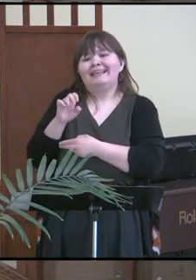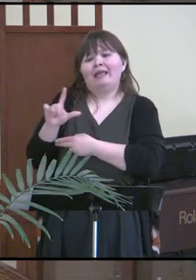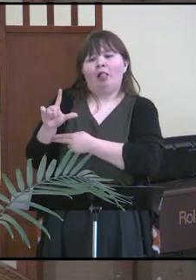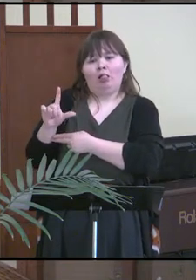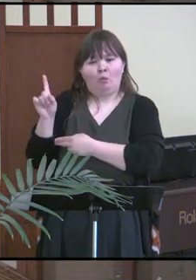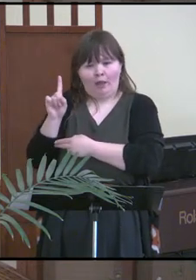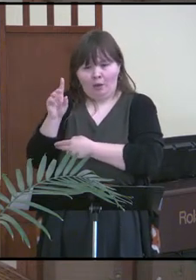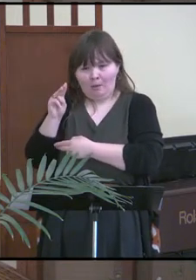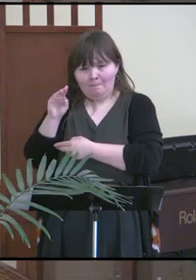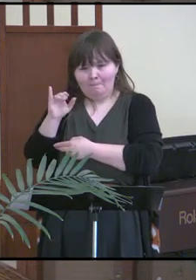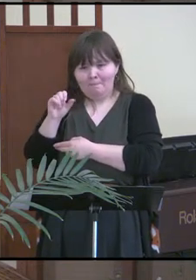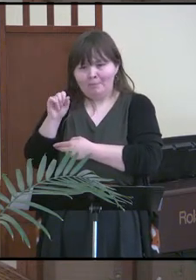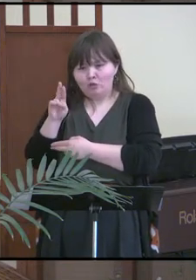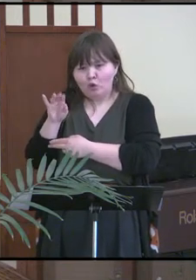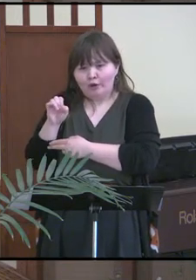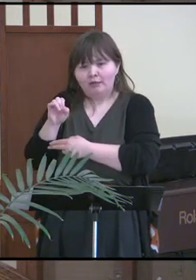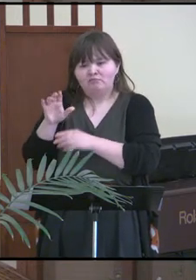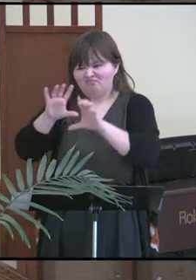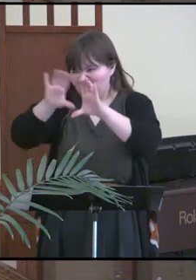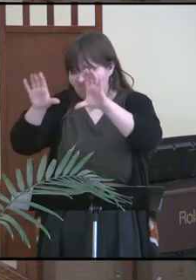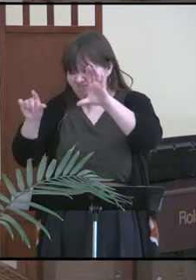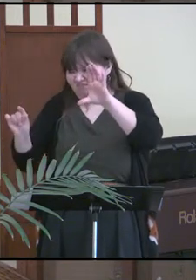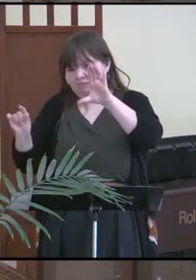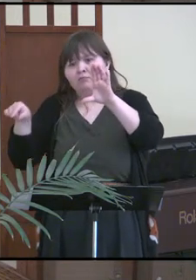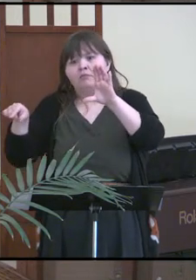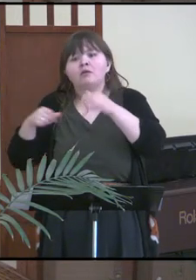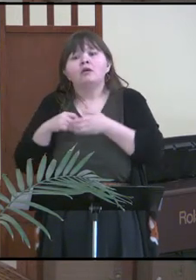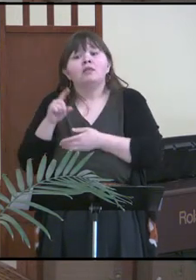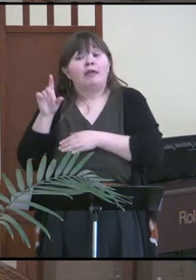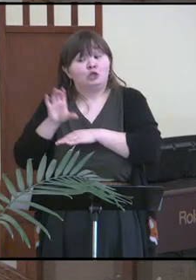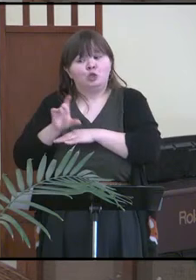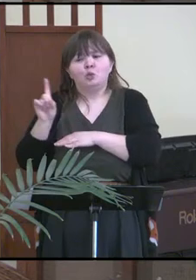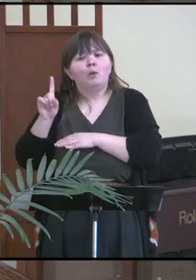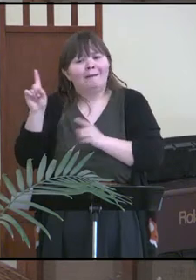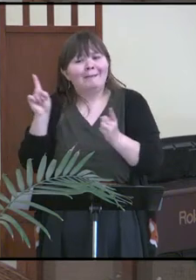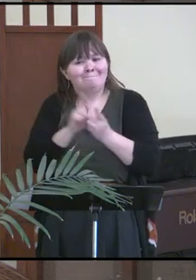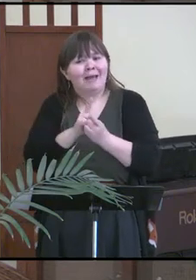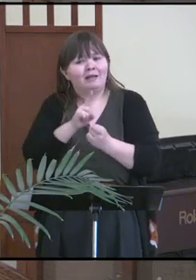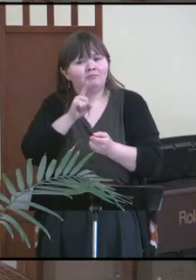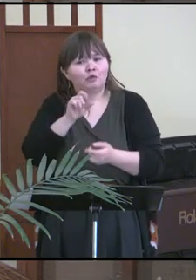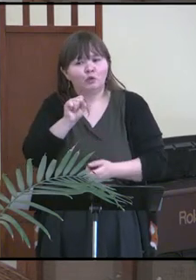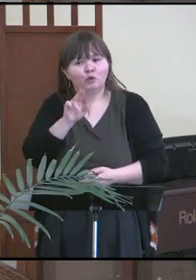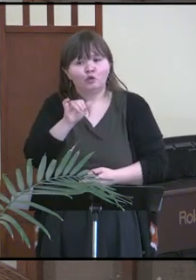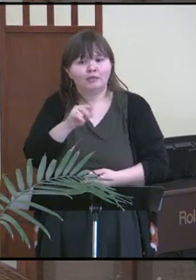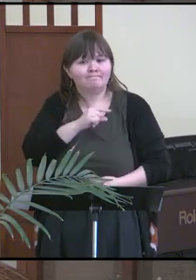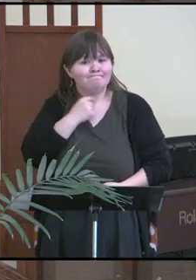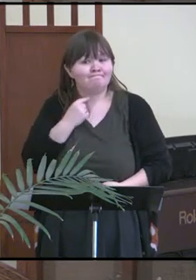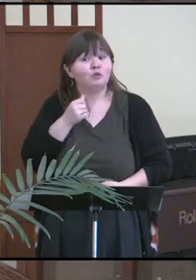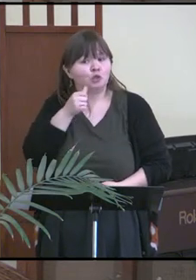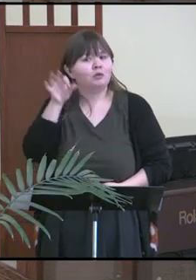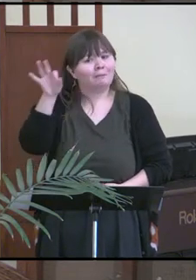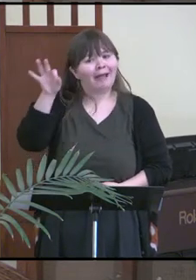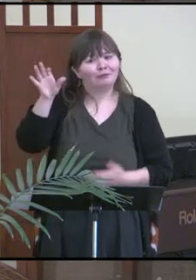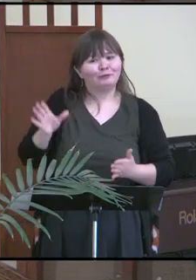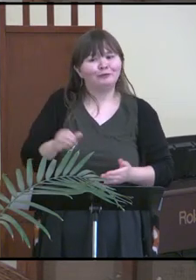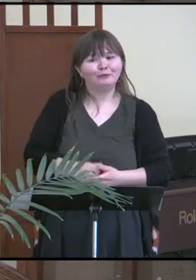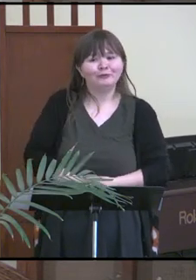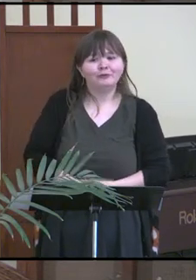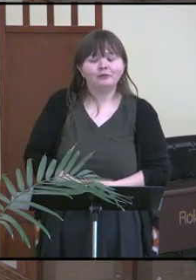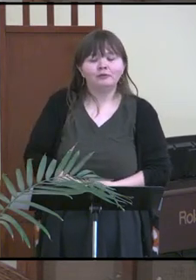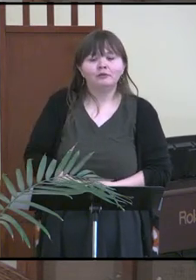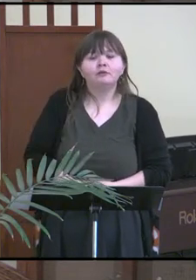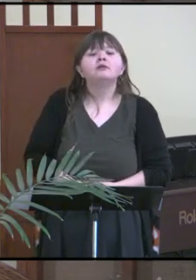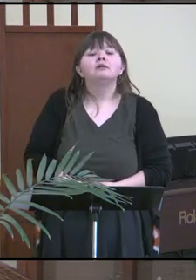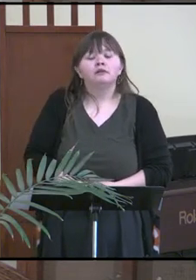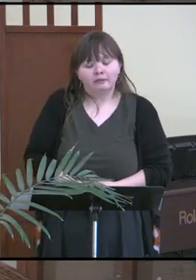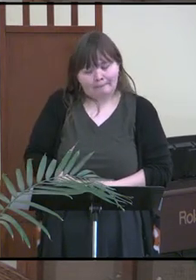Missouri. In fact, the church is where he had met Susan when she was serving there as a pastor. And shortly